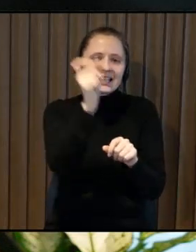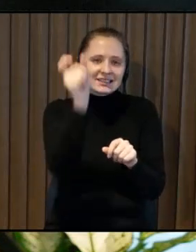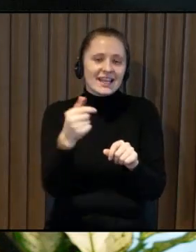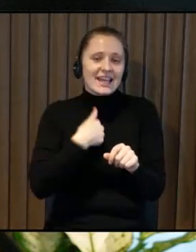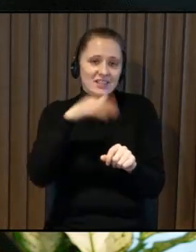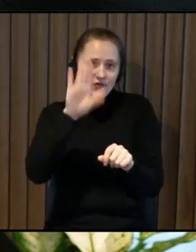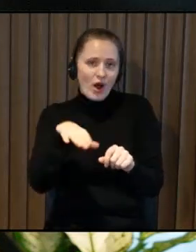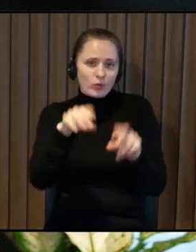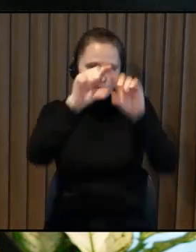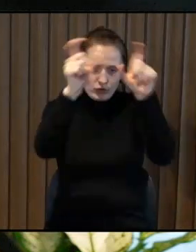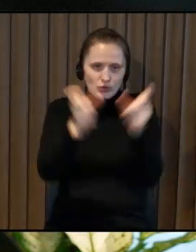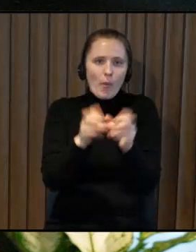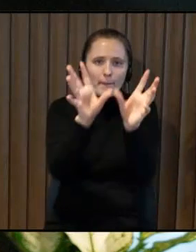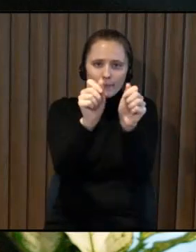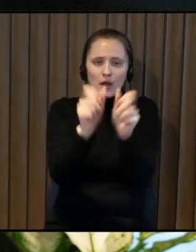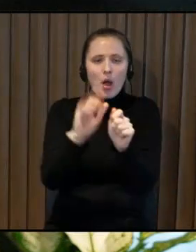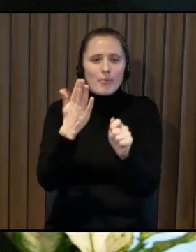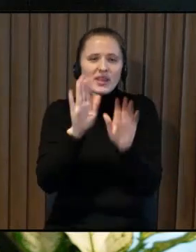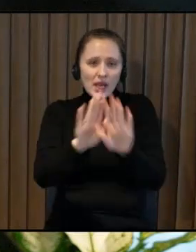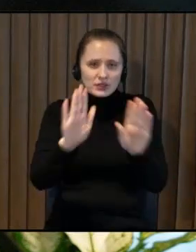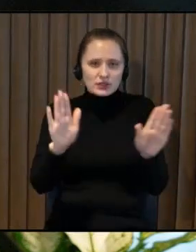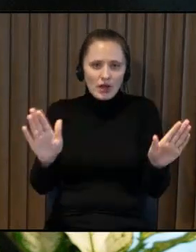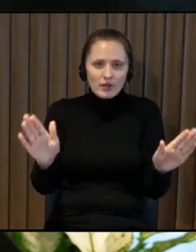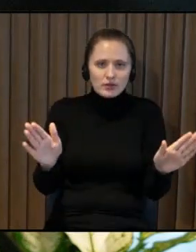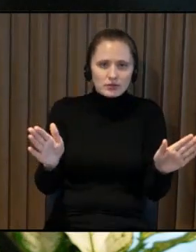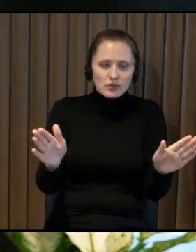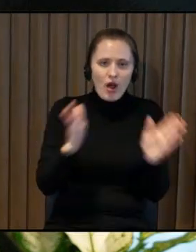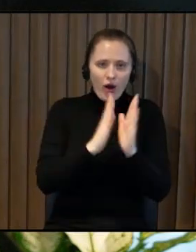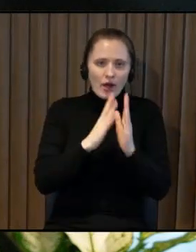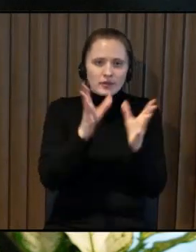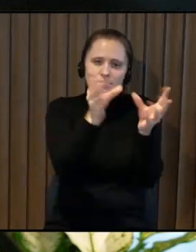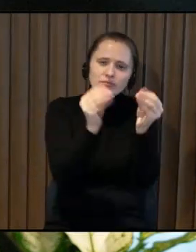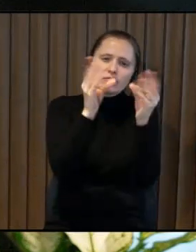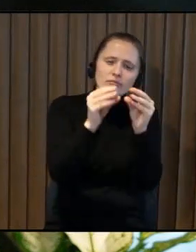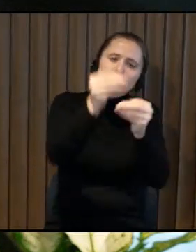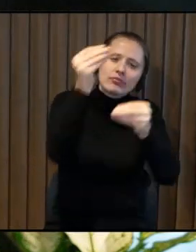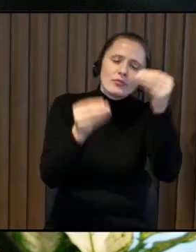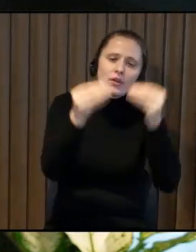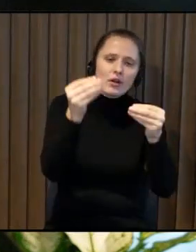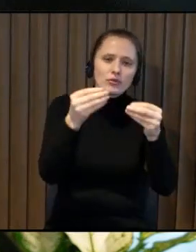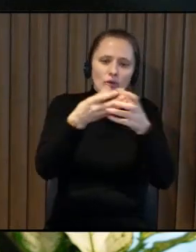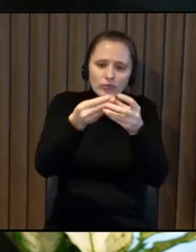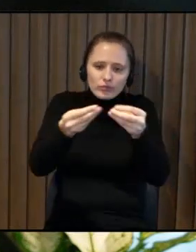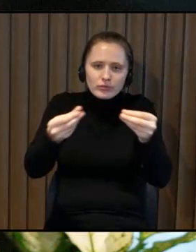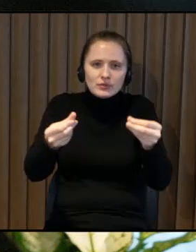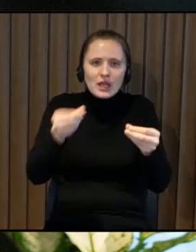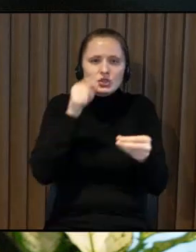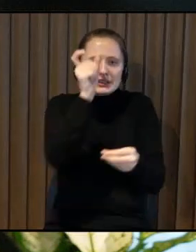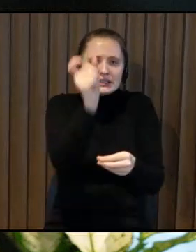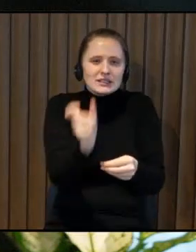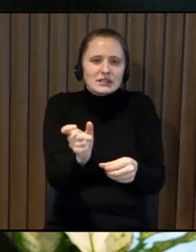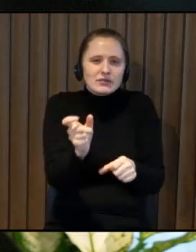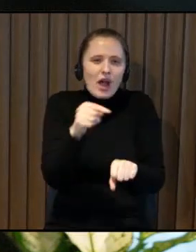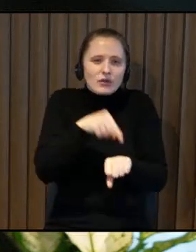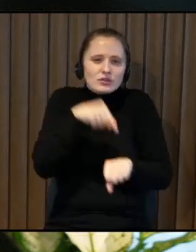that everything should be touchable. But my grandma also is a textile artist, and I